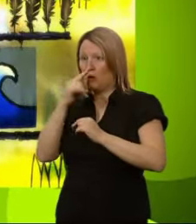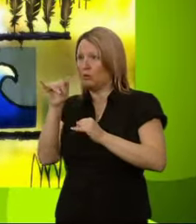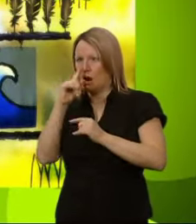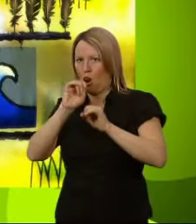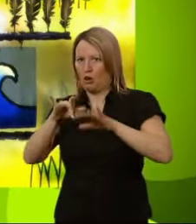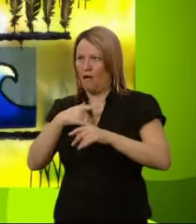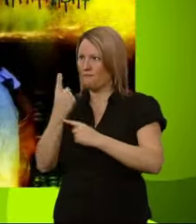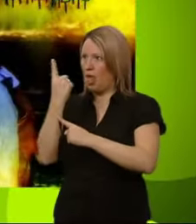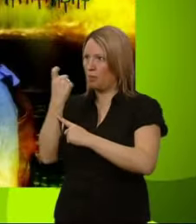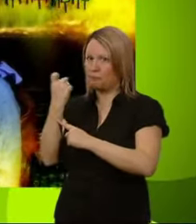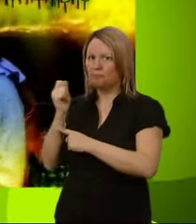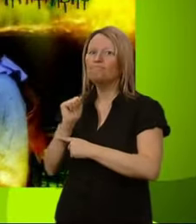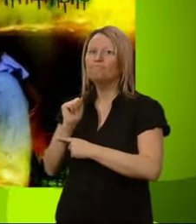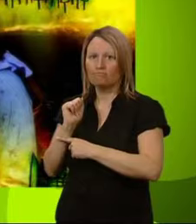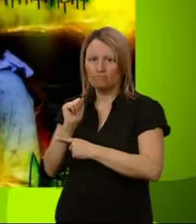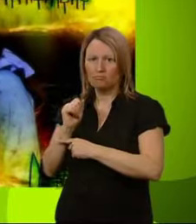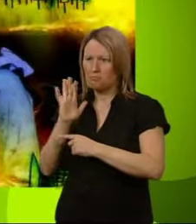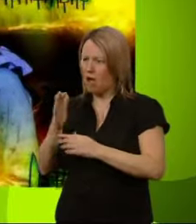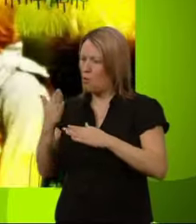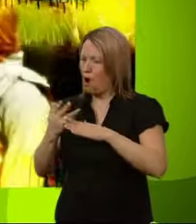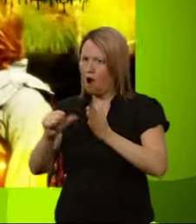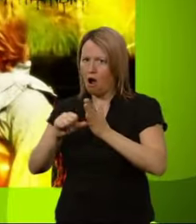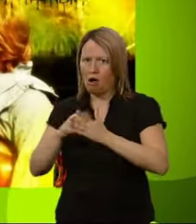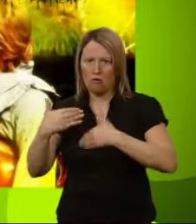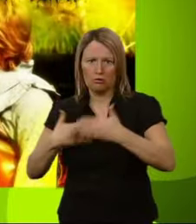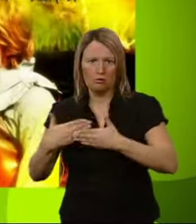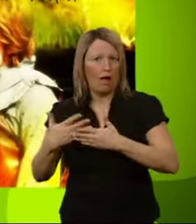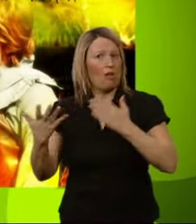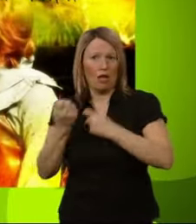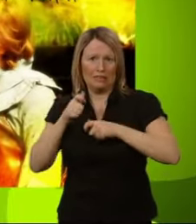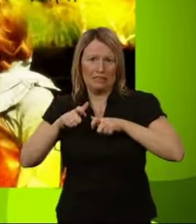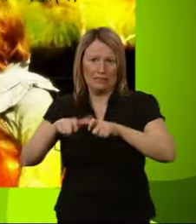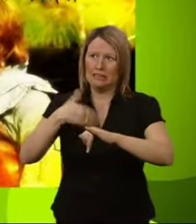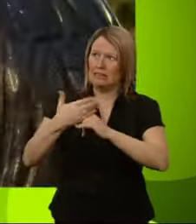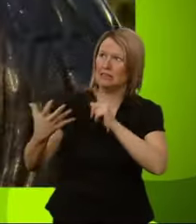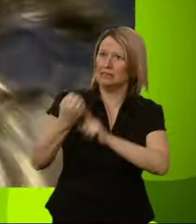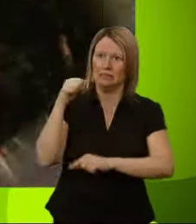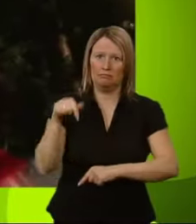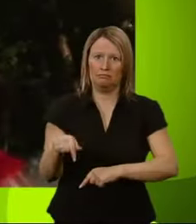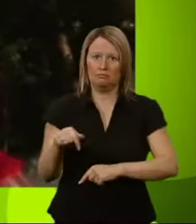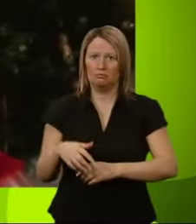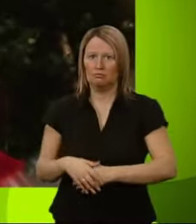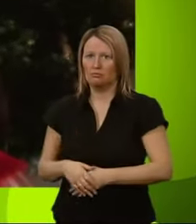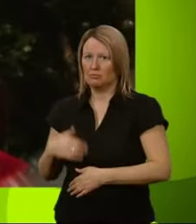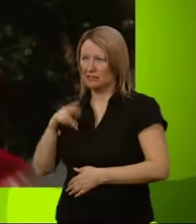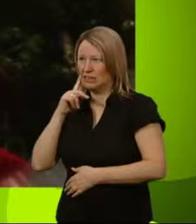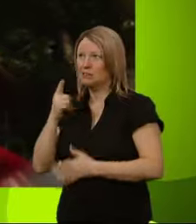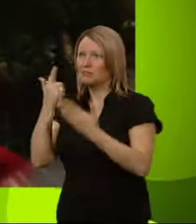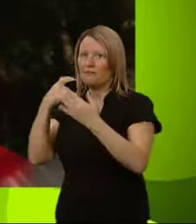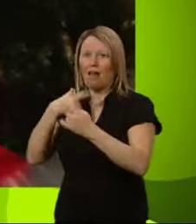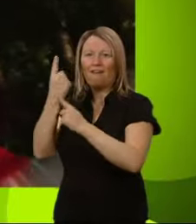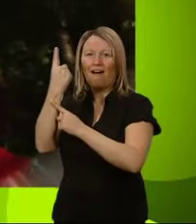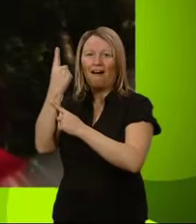life. They must battle harder if they are to survive this penultimate day of the quest. I now have 7 lives and 3